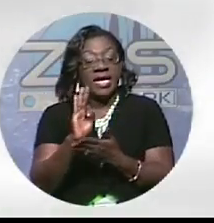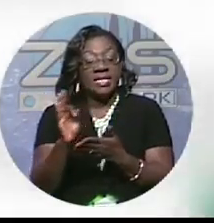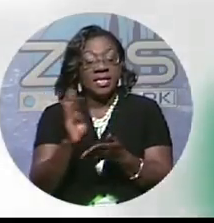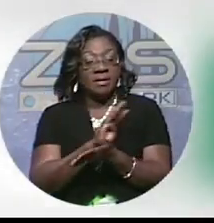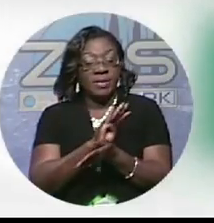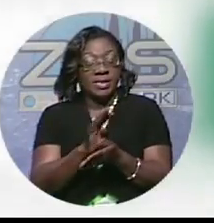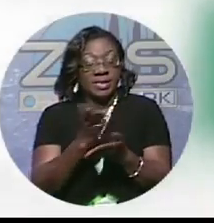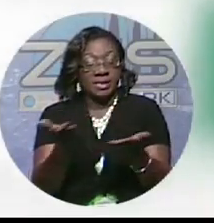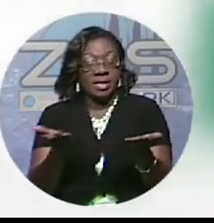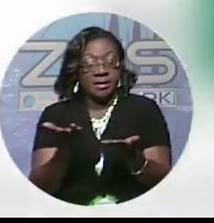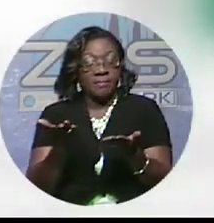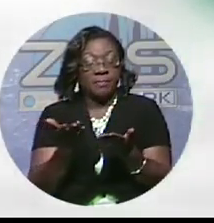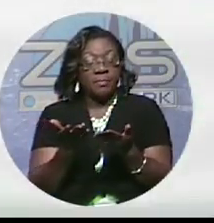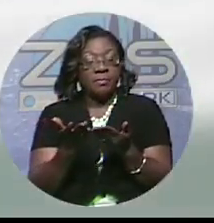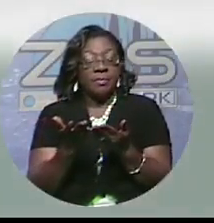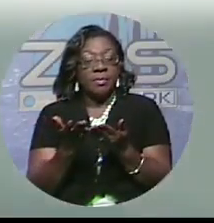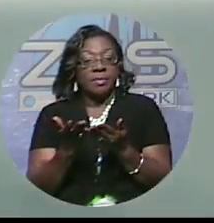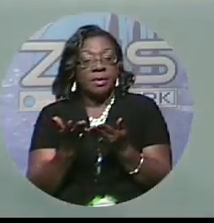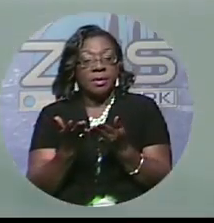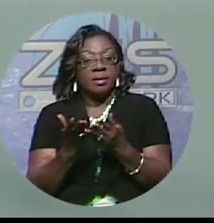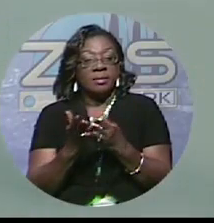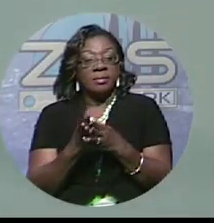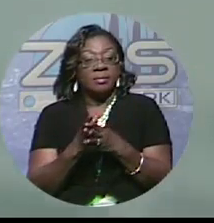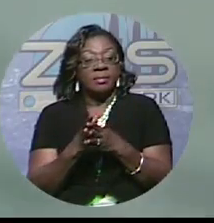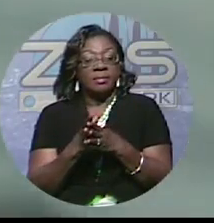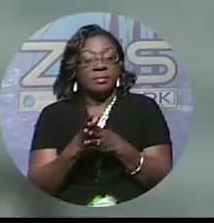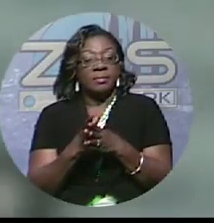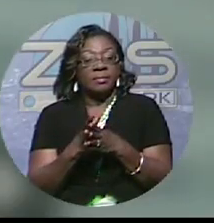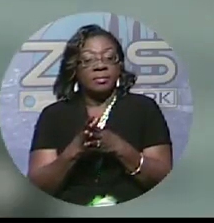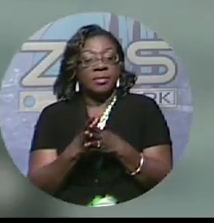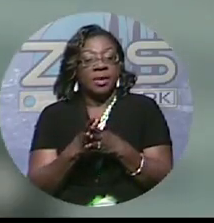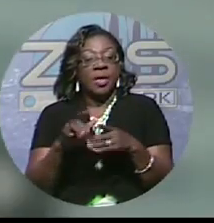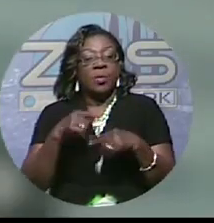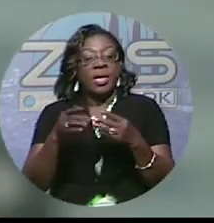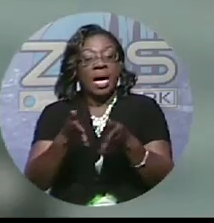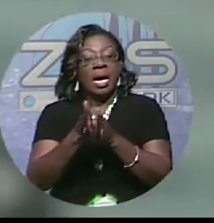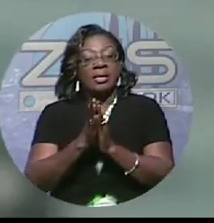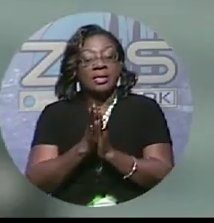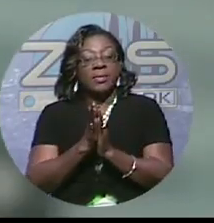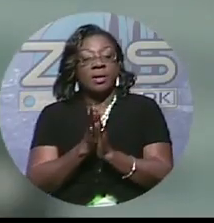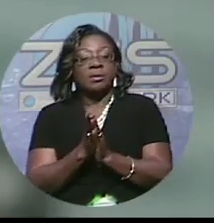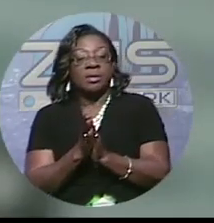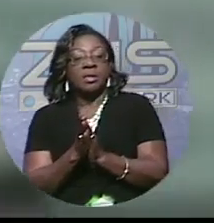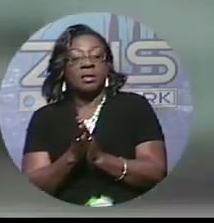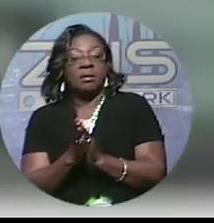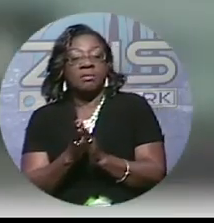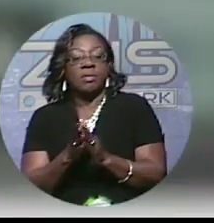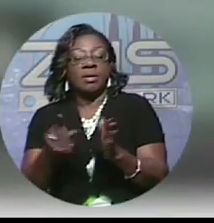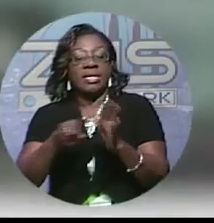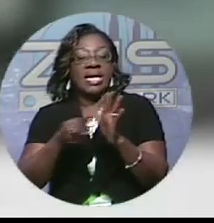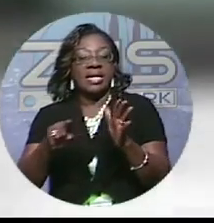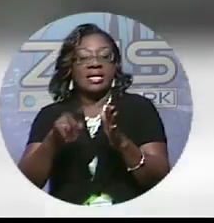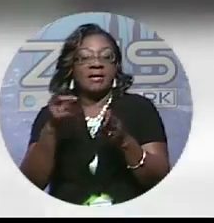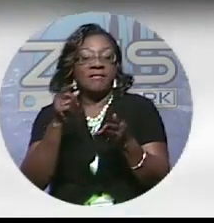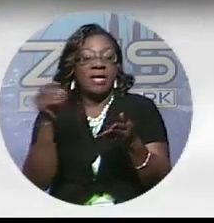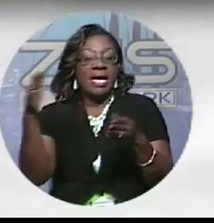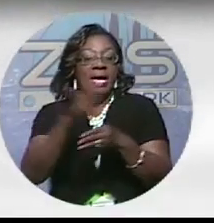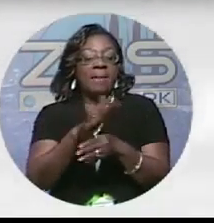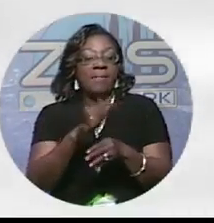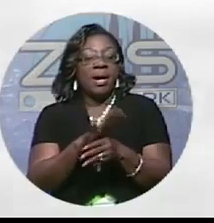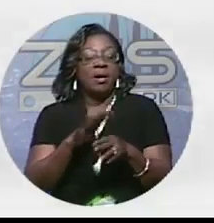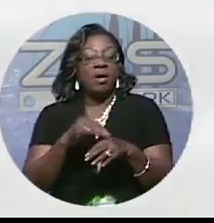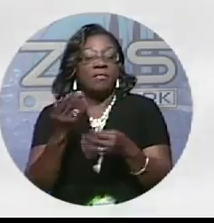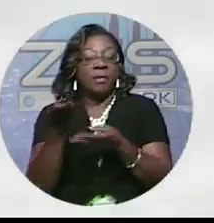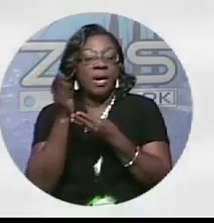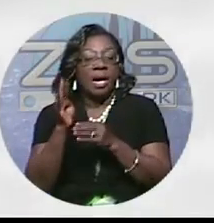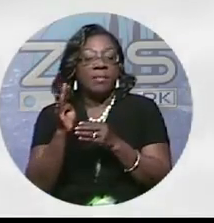shares since the 2000s, early 2000s, late 90s. When asked about the possible negative impact on the Bahamas as a result of the